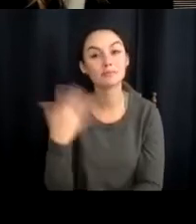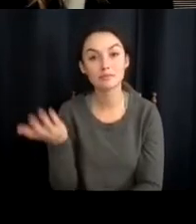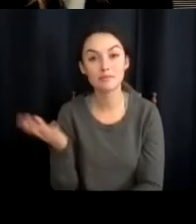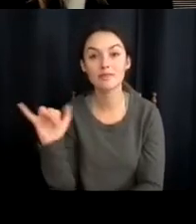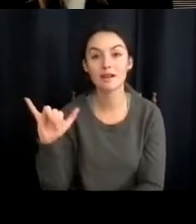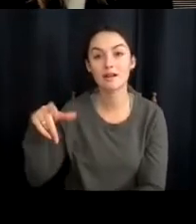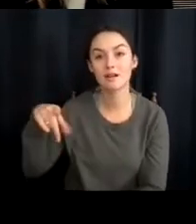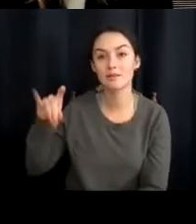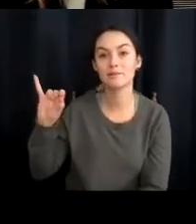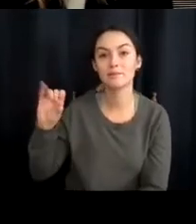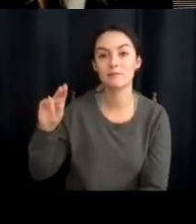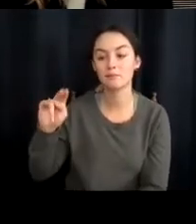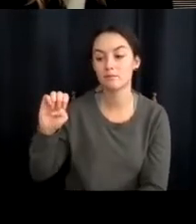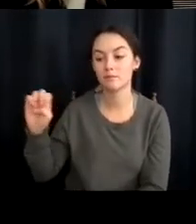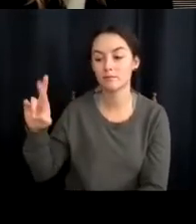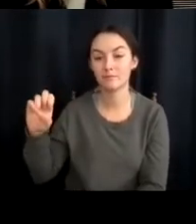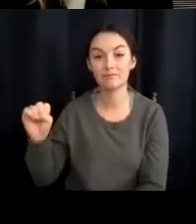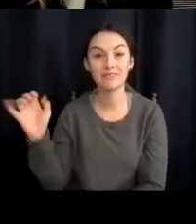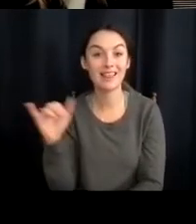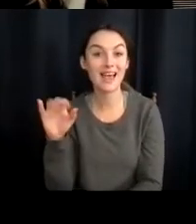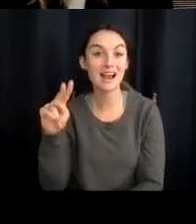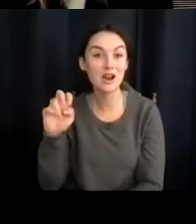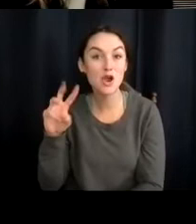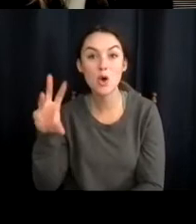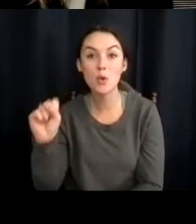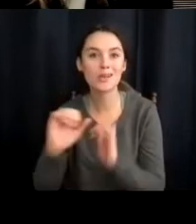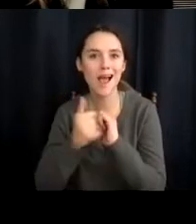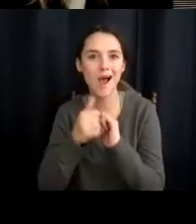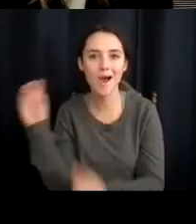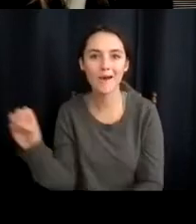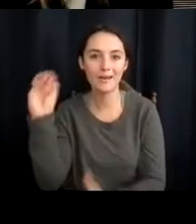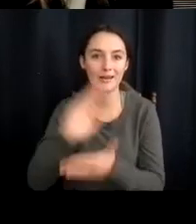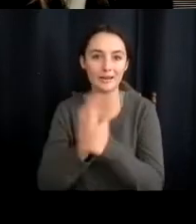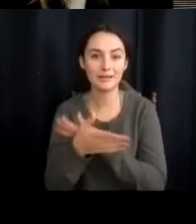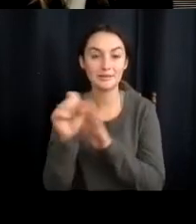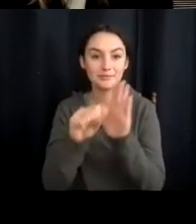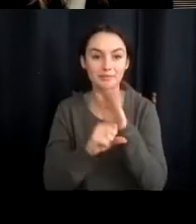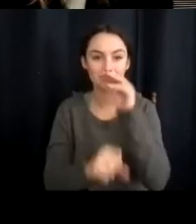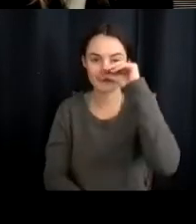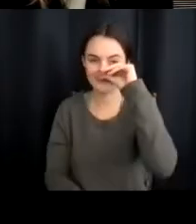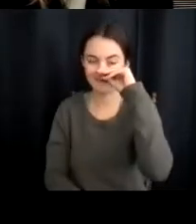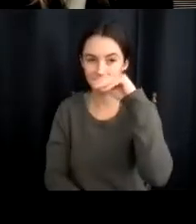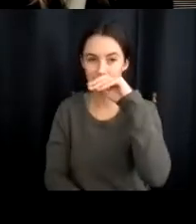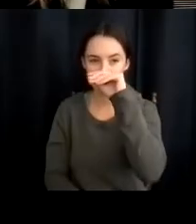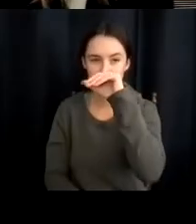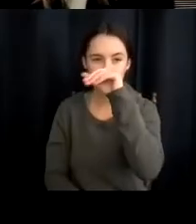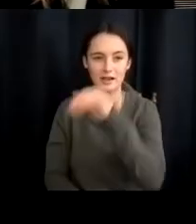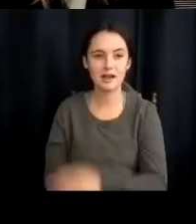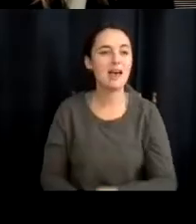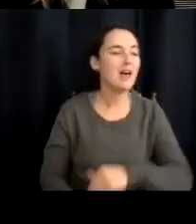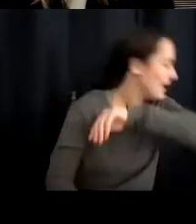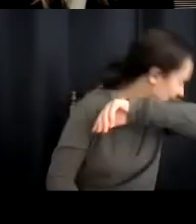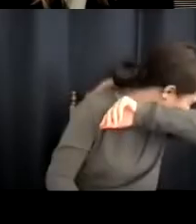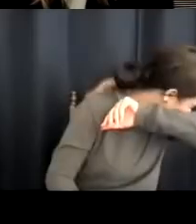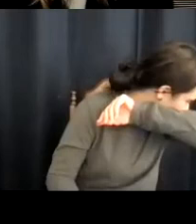pioneers and just like the news of how Oregon became a state and how that traveled to Salem, this statue also